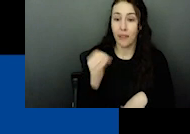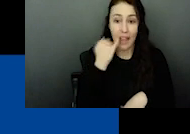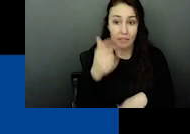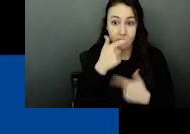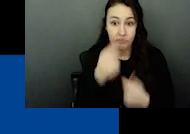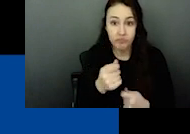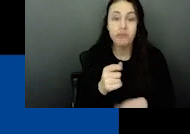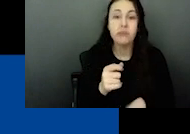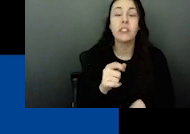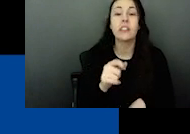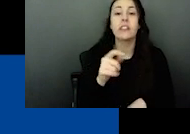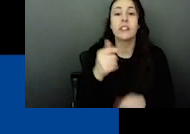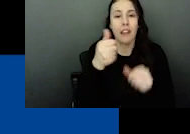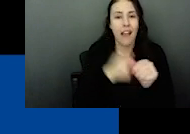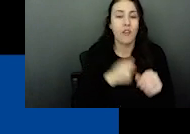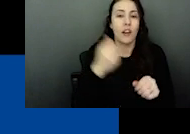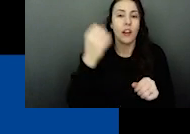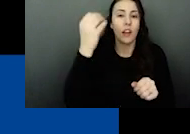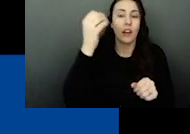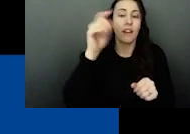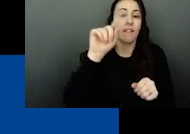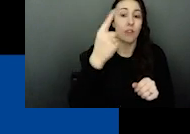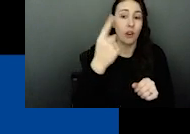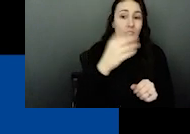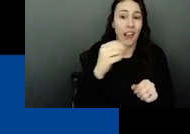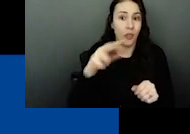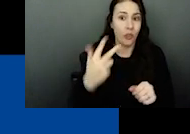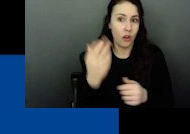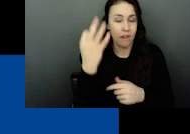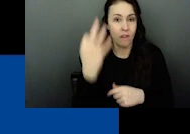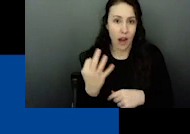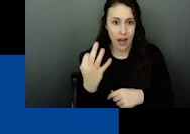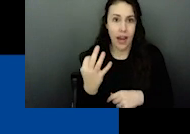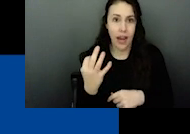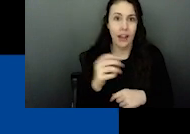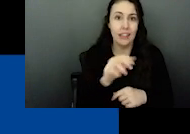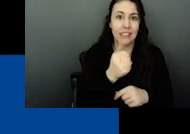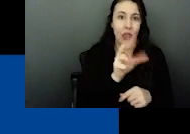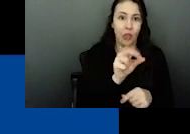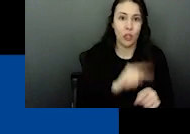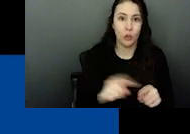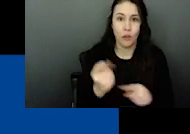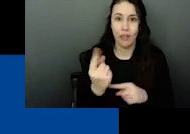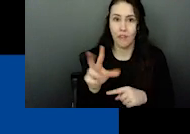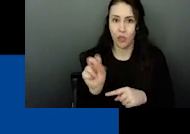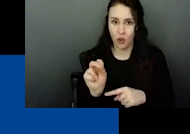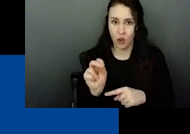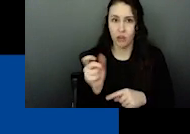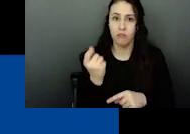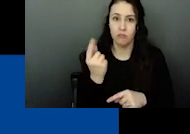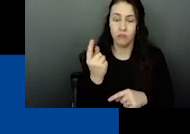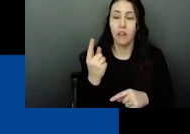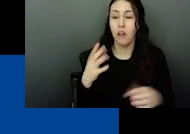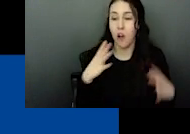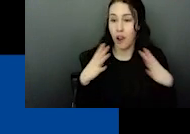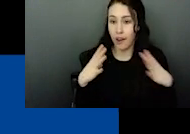Friday from 10:30 to 11:30, with the note that in February, because of holidays, they would be held